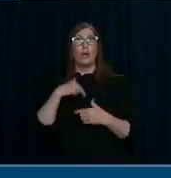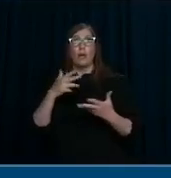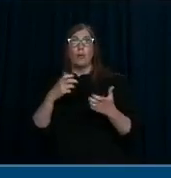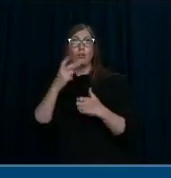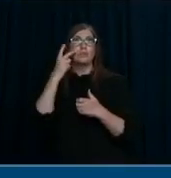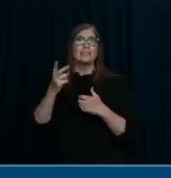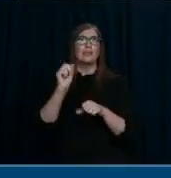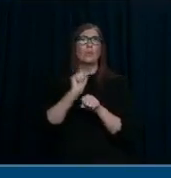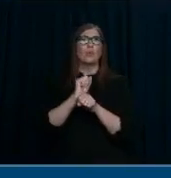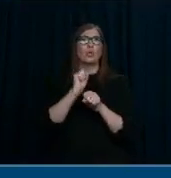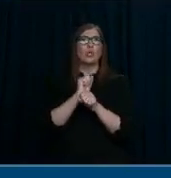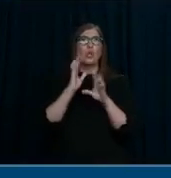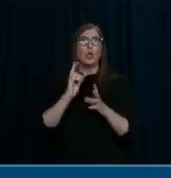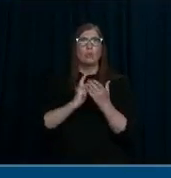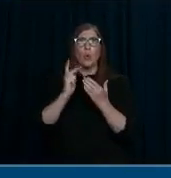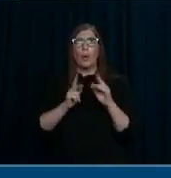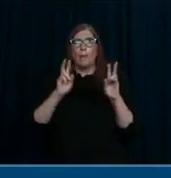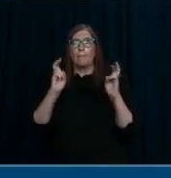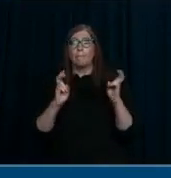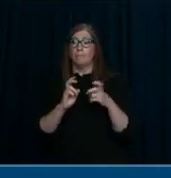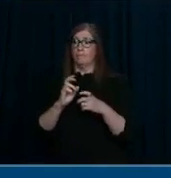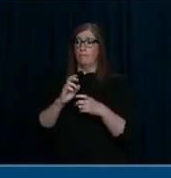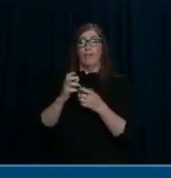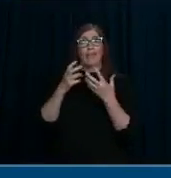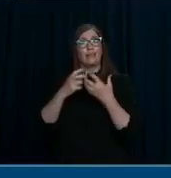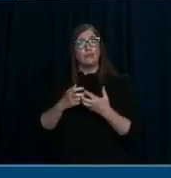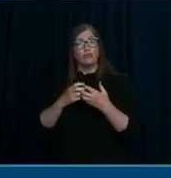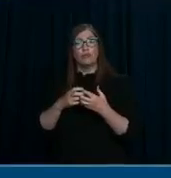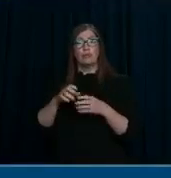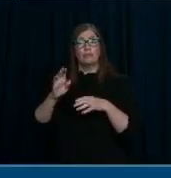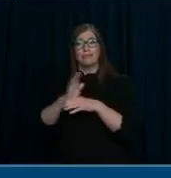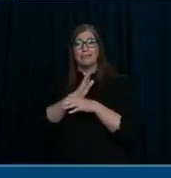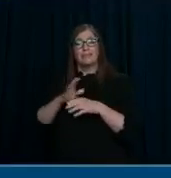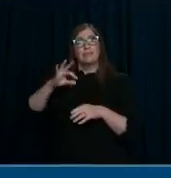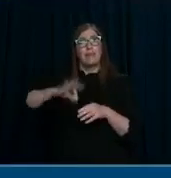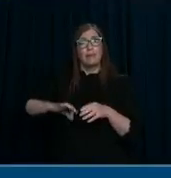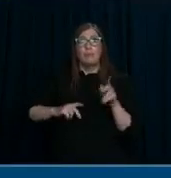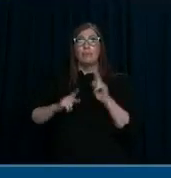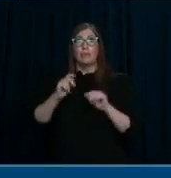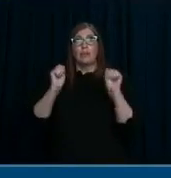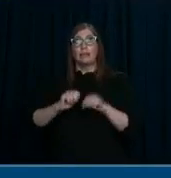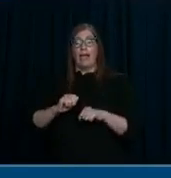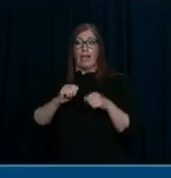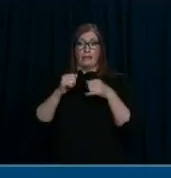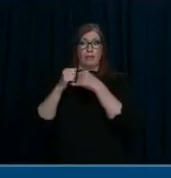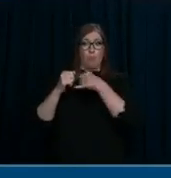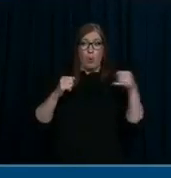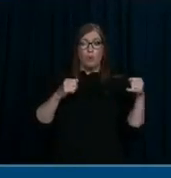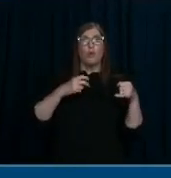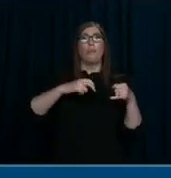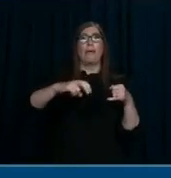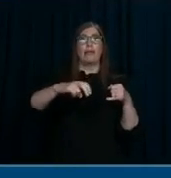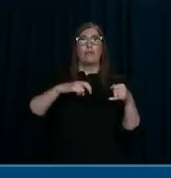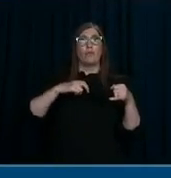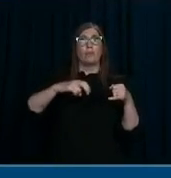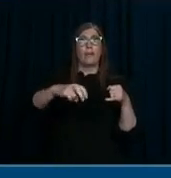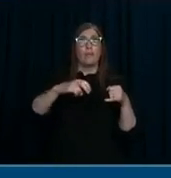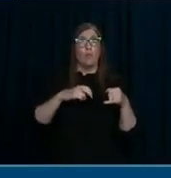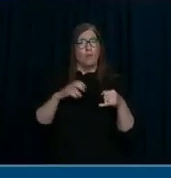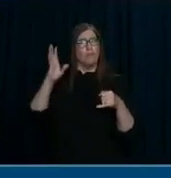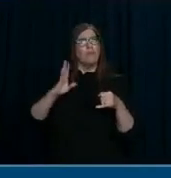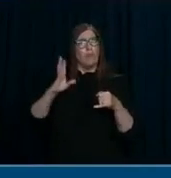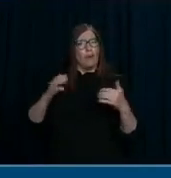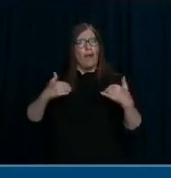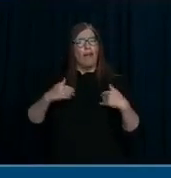worker program where our industry would benefit, where people could go back and forth. We used to have this, but we don't as much anymore, and that's because